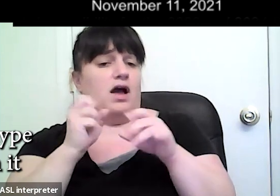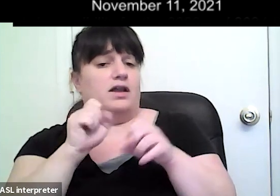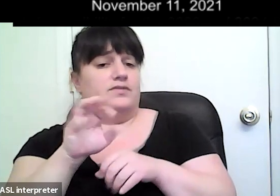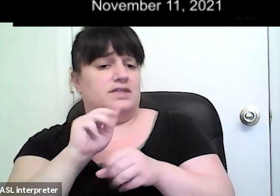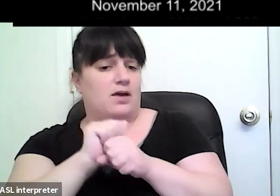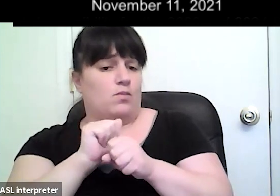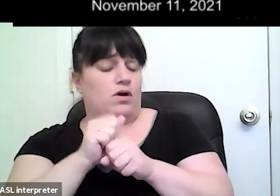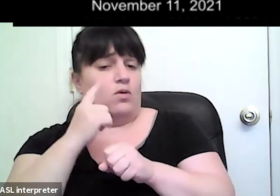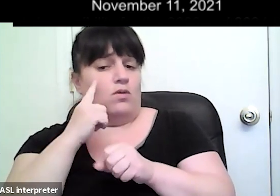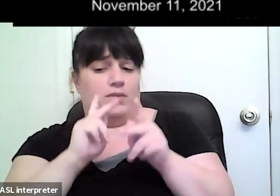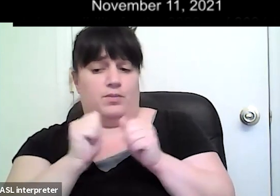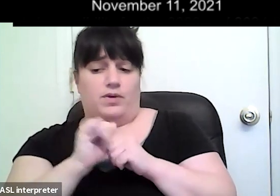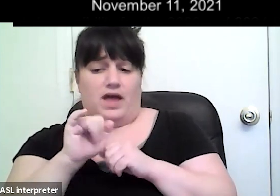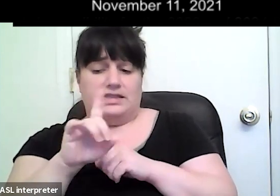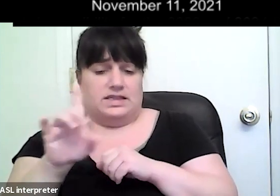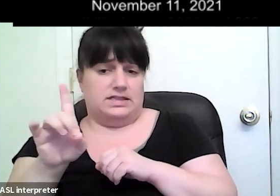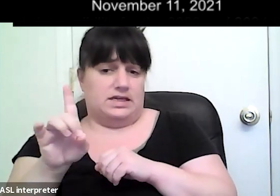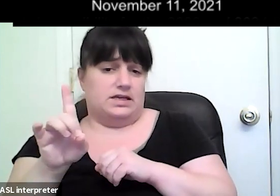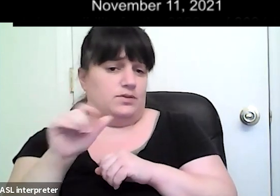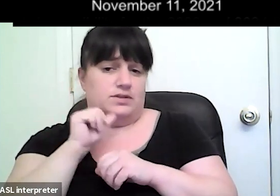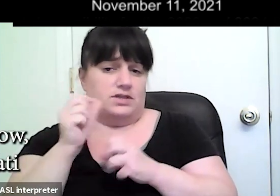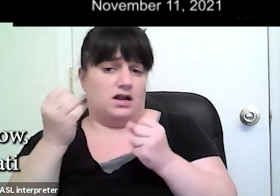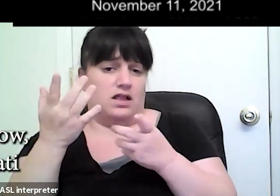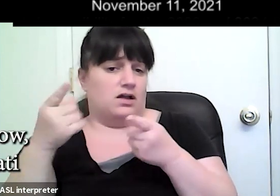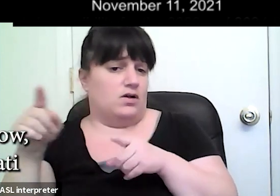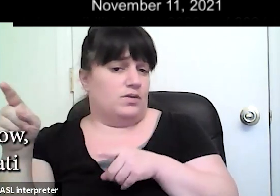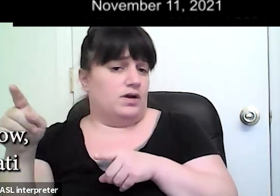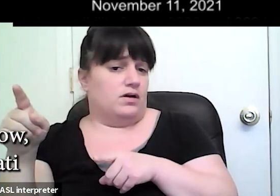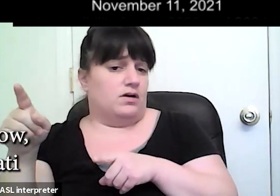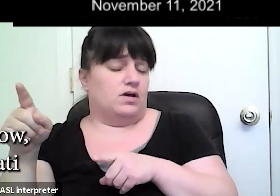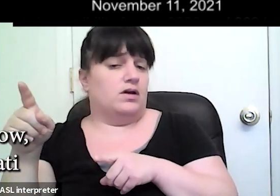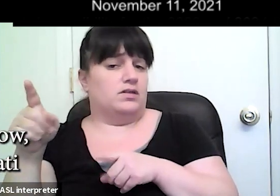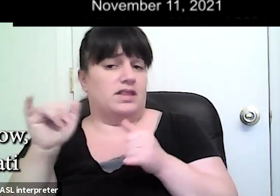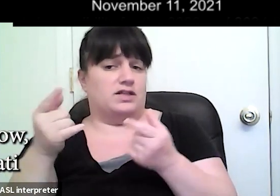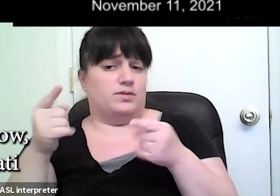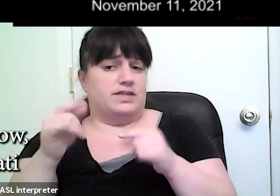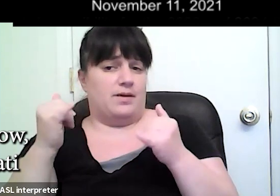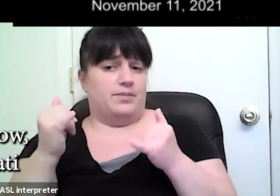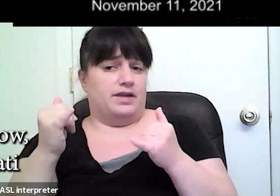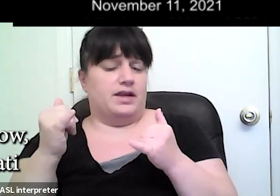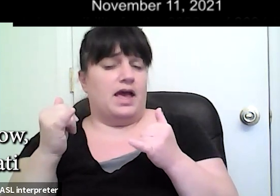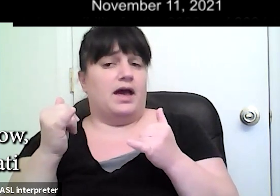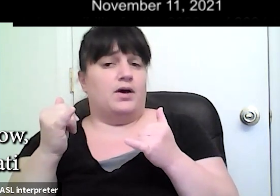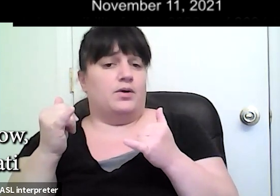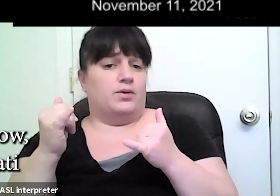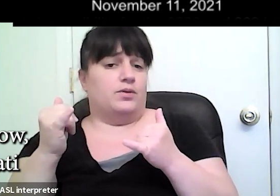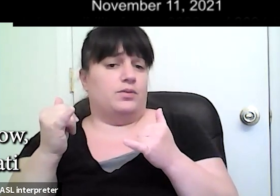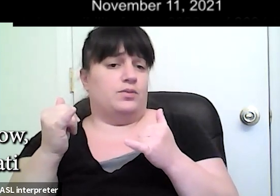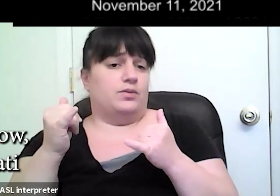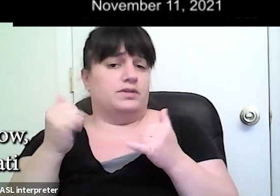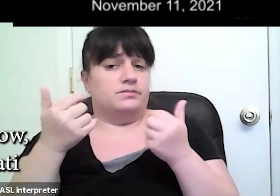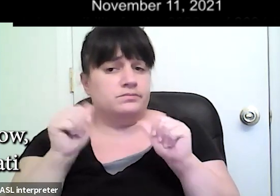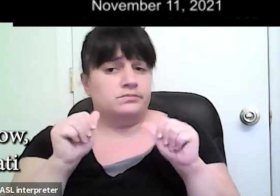with IDD. There's not a lot going on. And so really that's where we're at now, is sort of